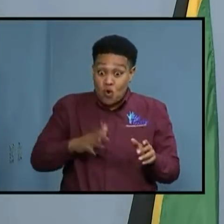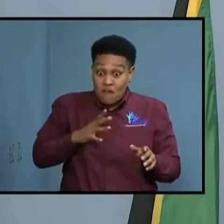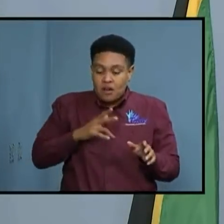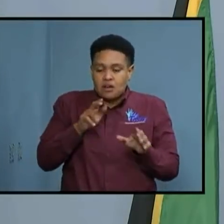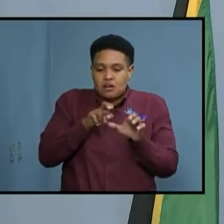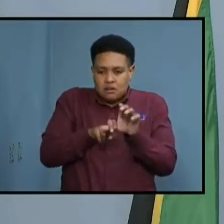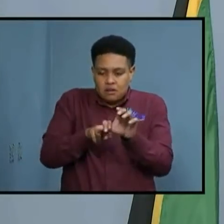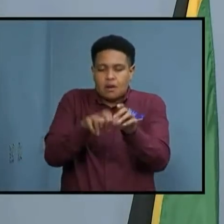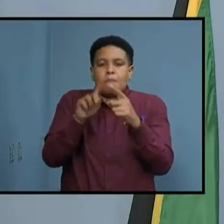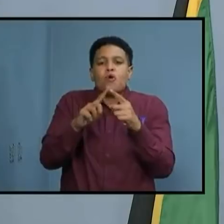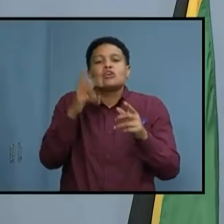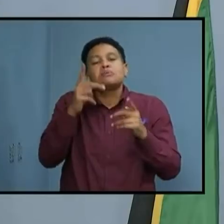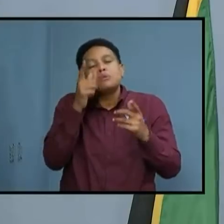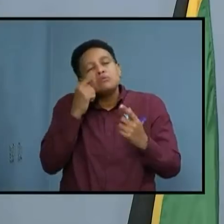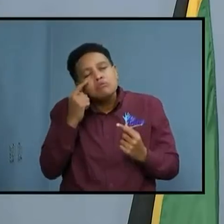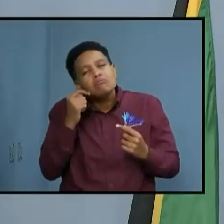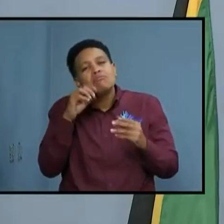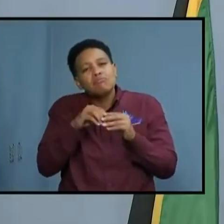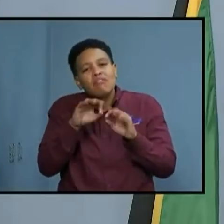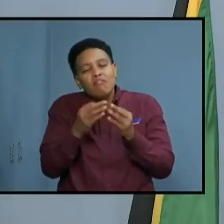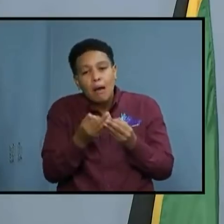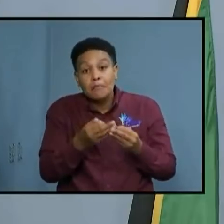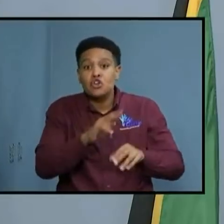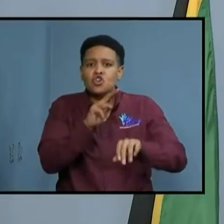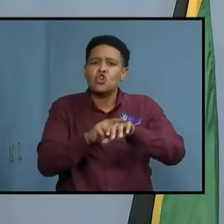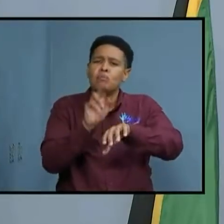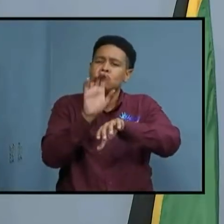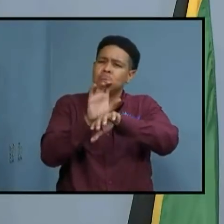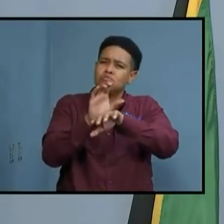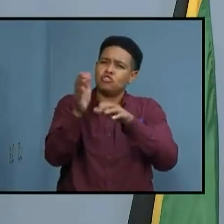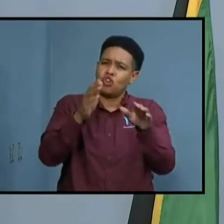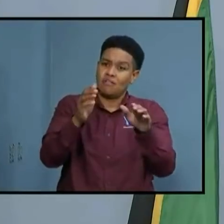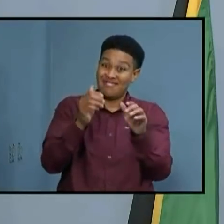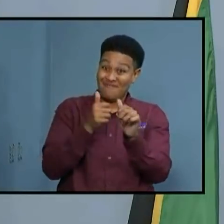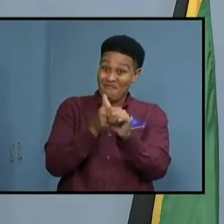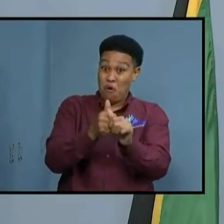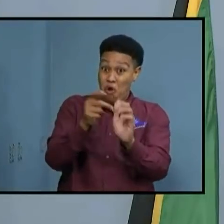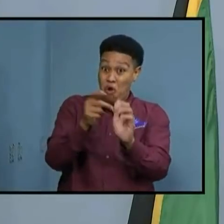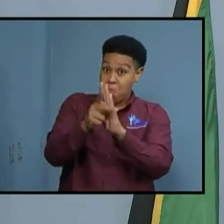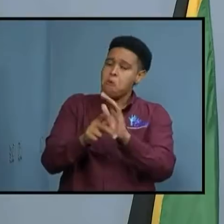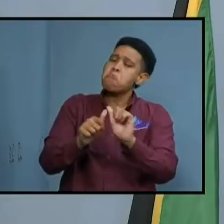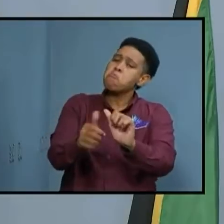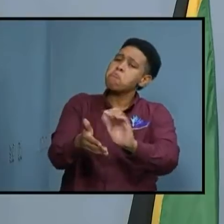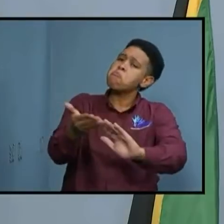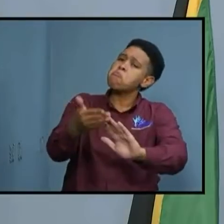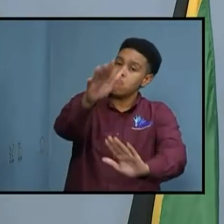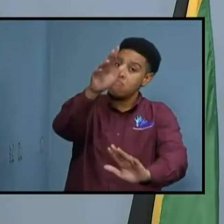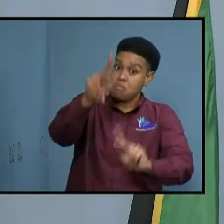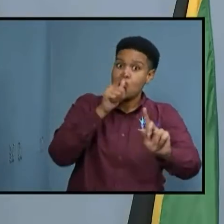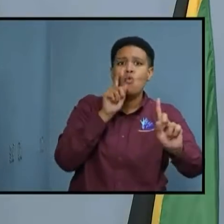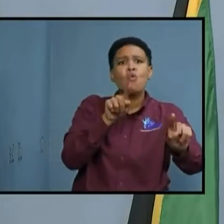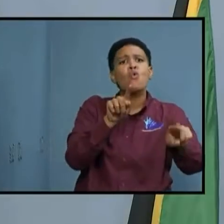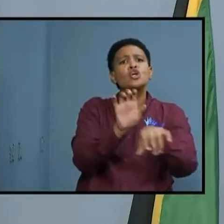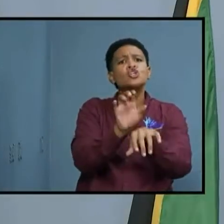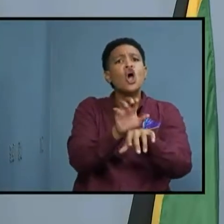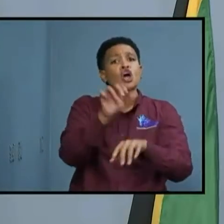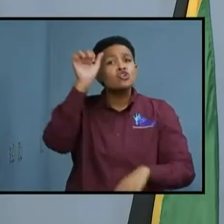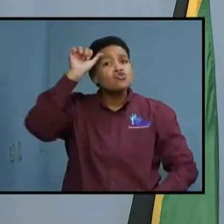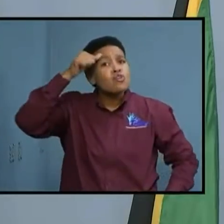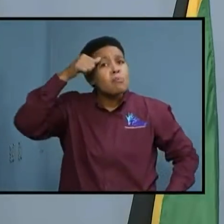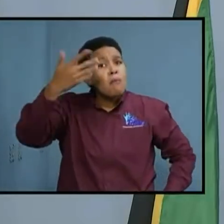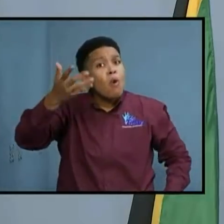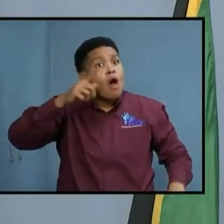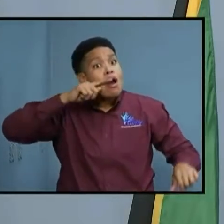in compliance with the established protocols may continue. Congregants are reminded that gathering